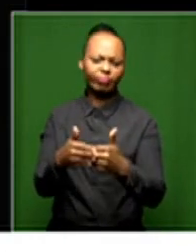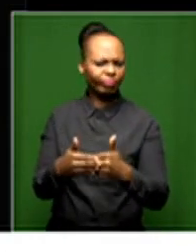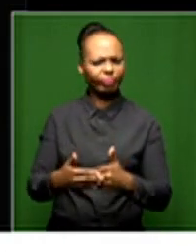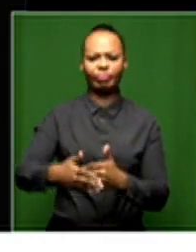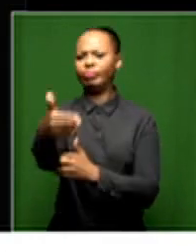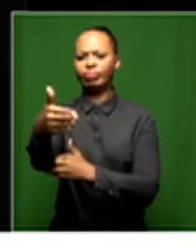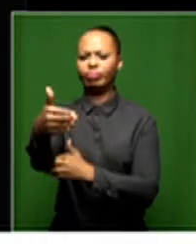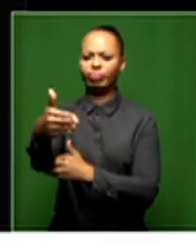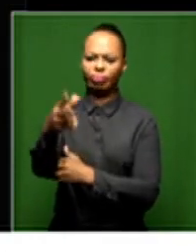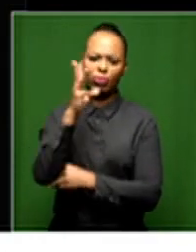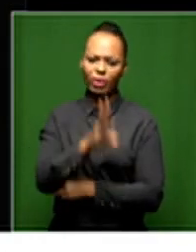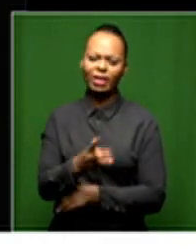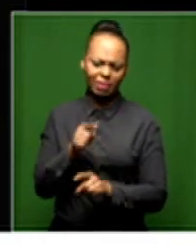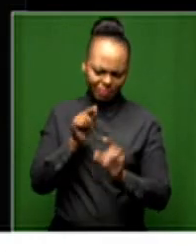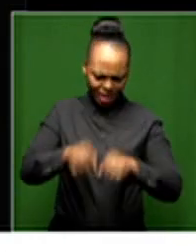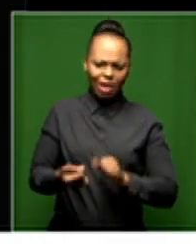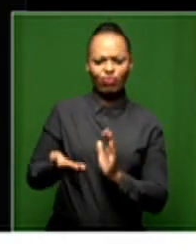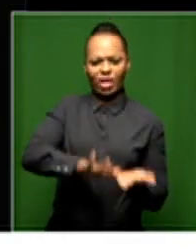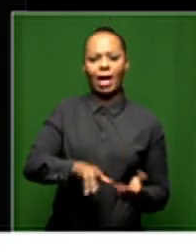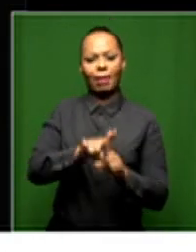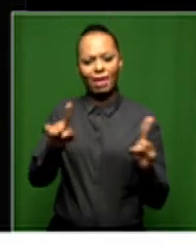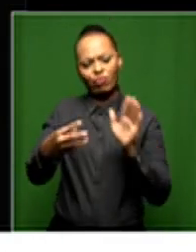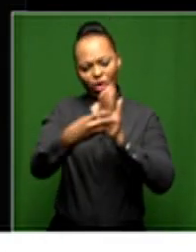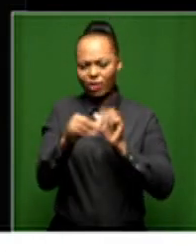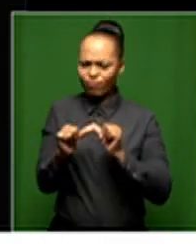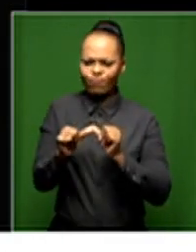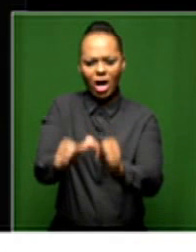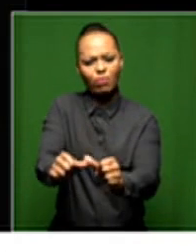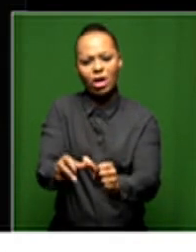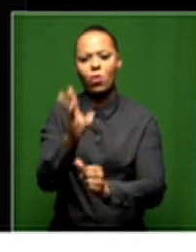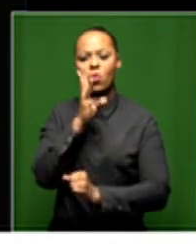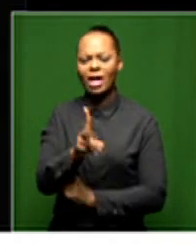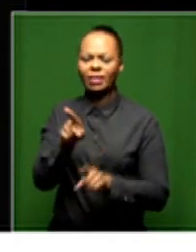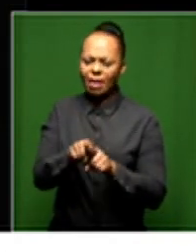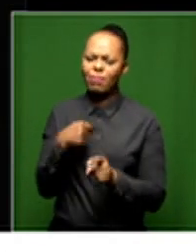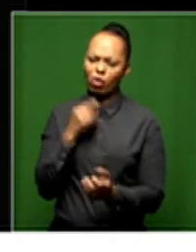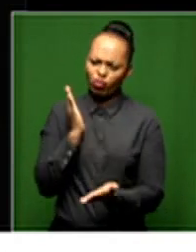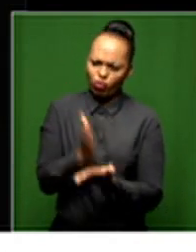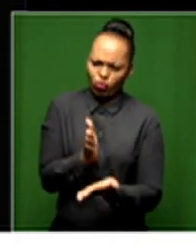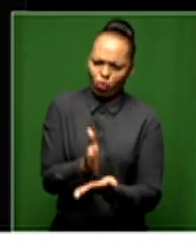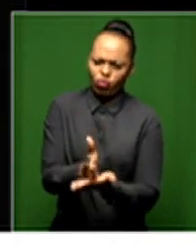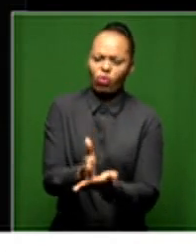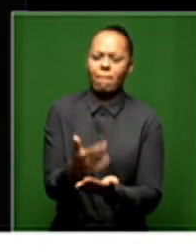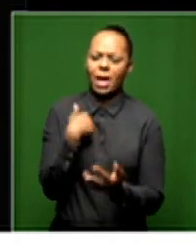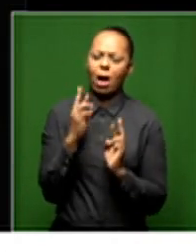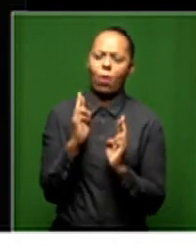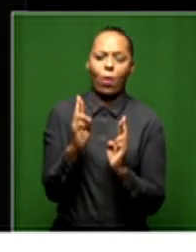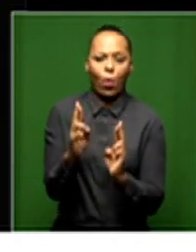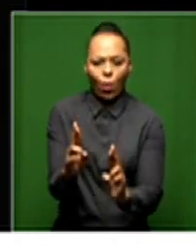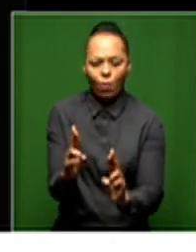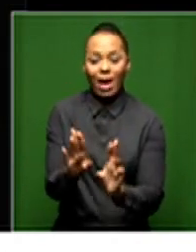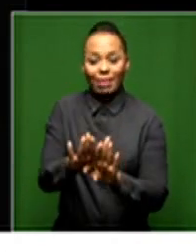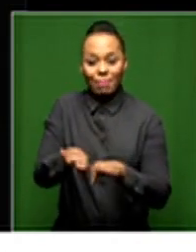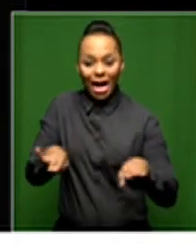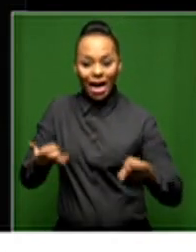long after he's gone, and I'm sure, and I just hope that his